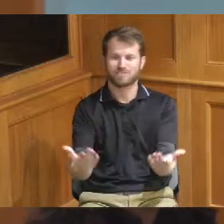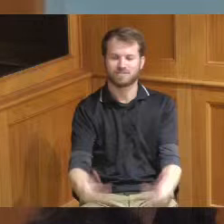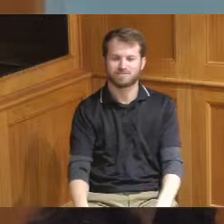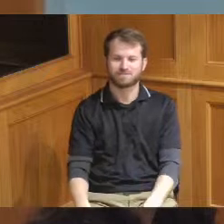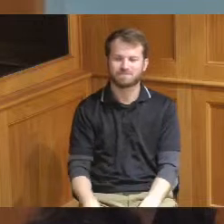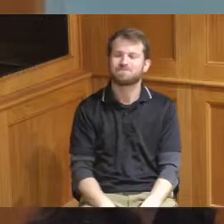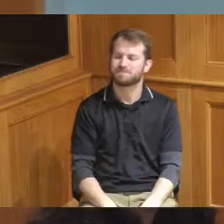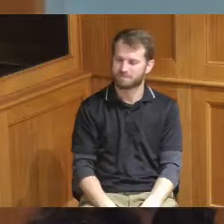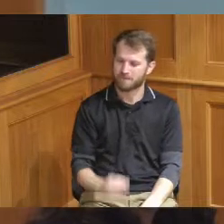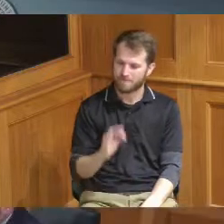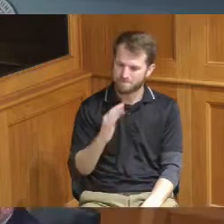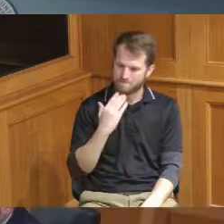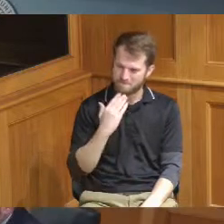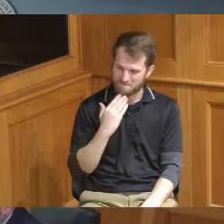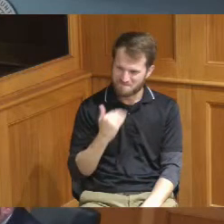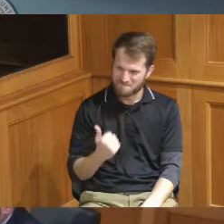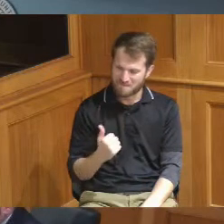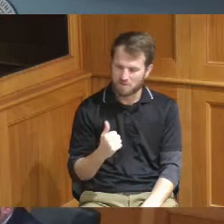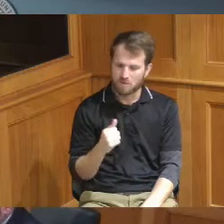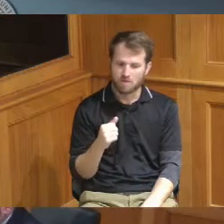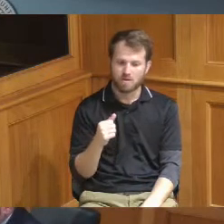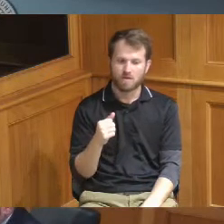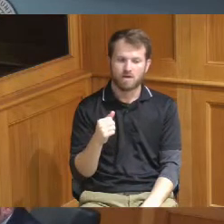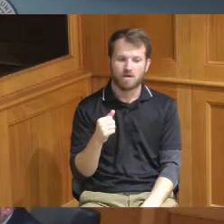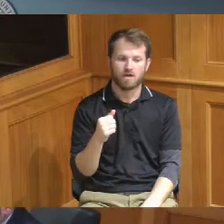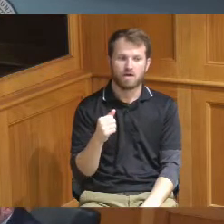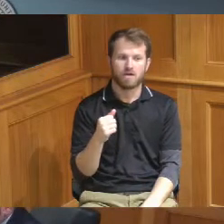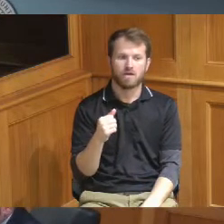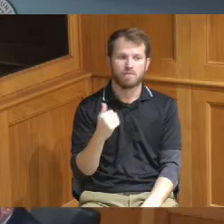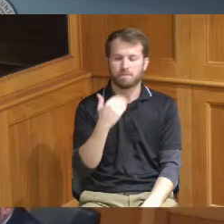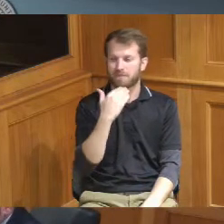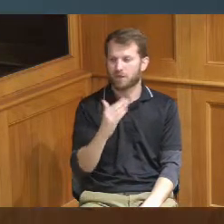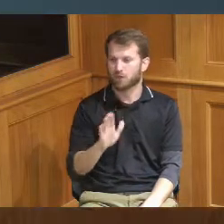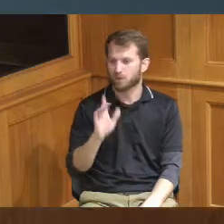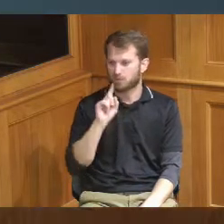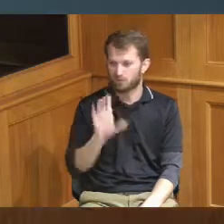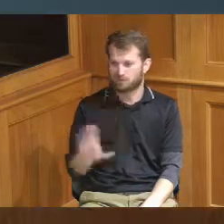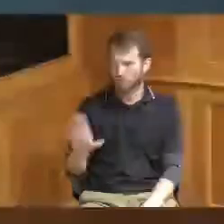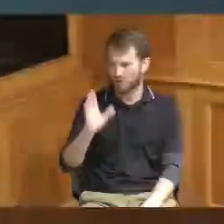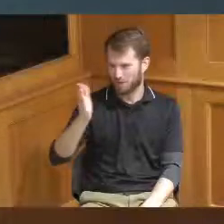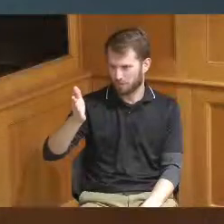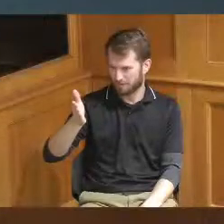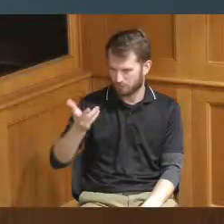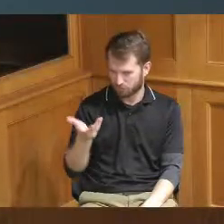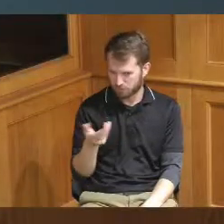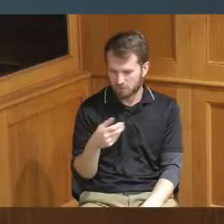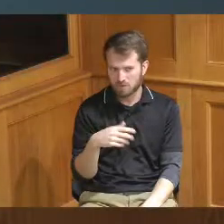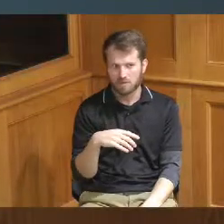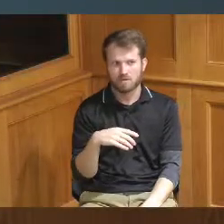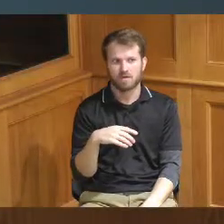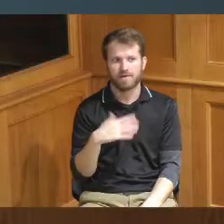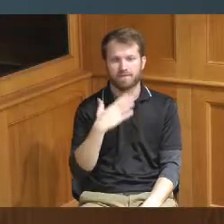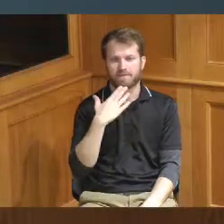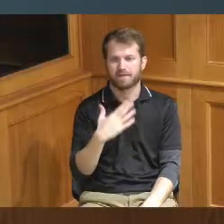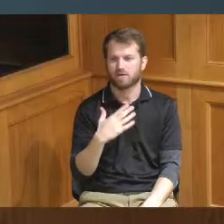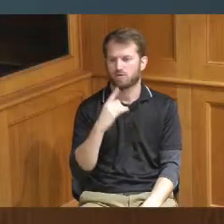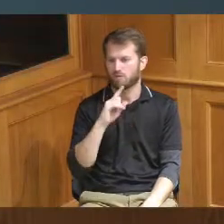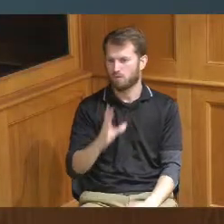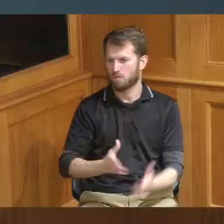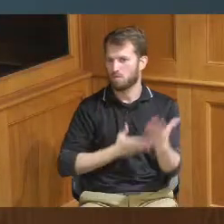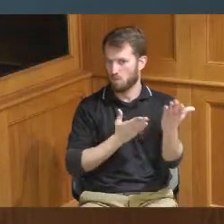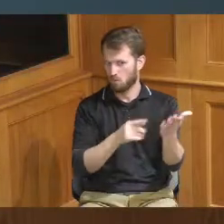Thank you very much, and thank you for your presentation, and thank you for the